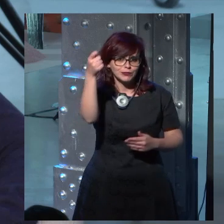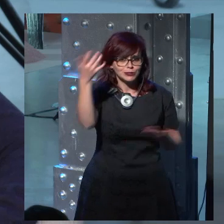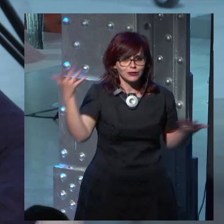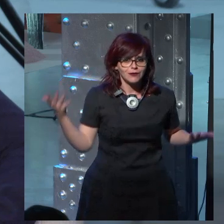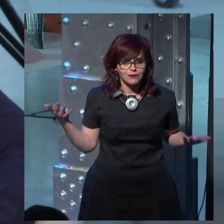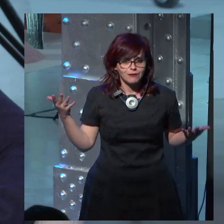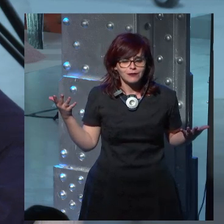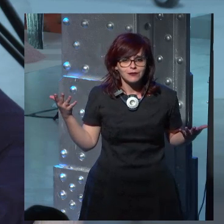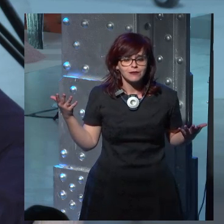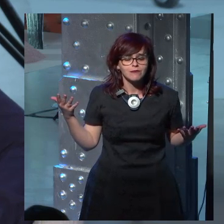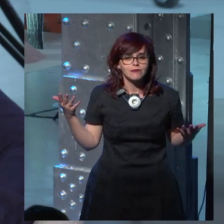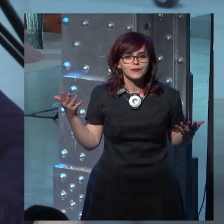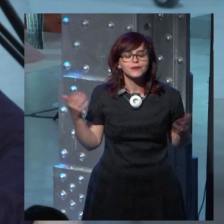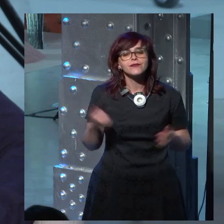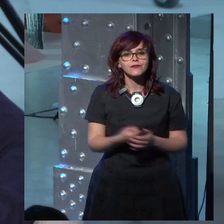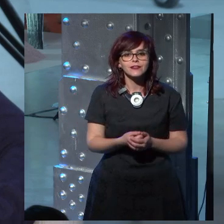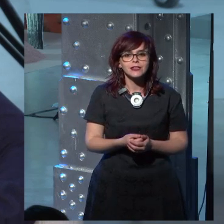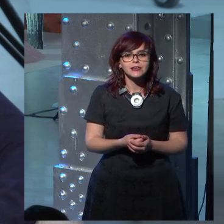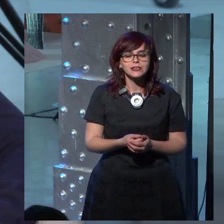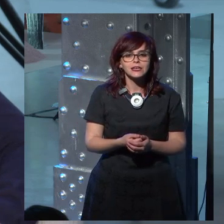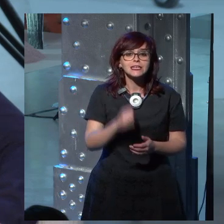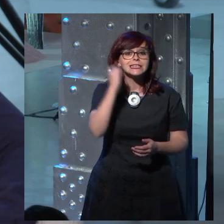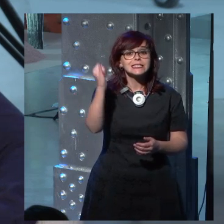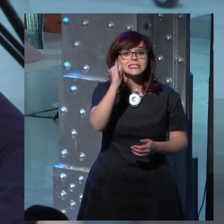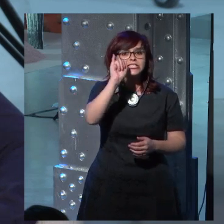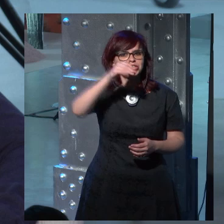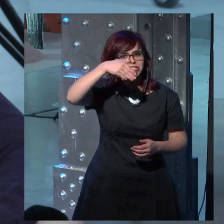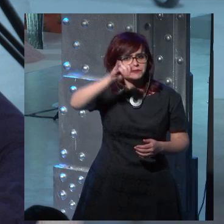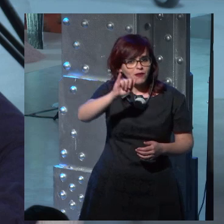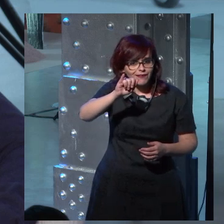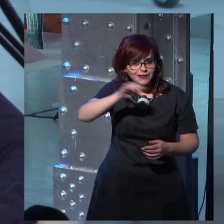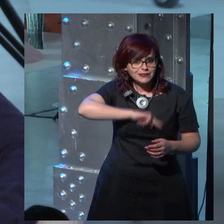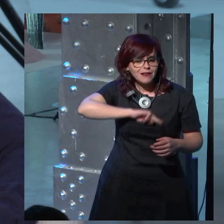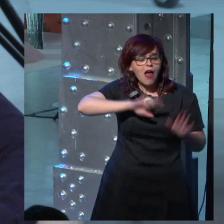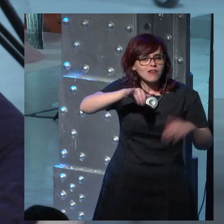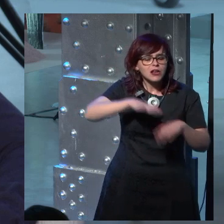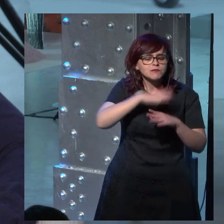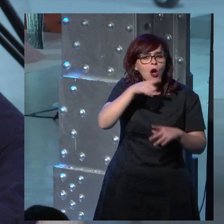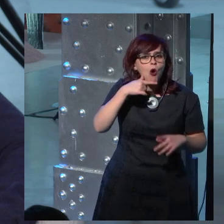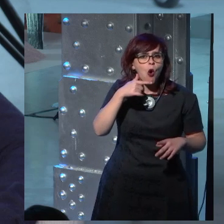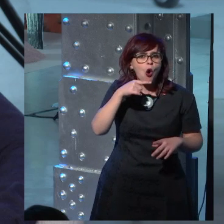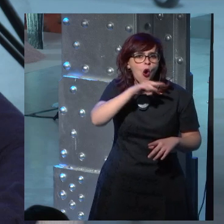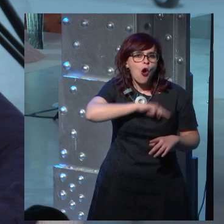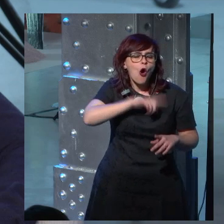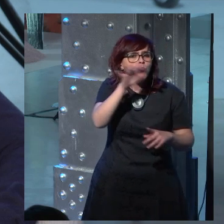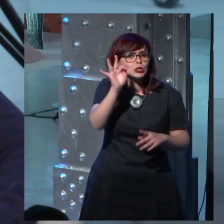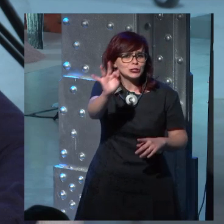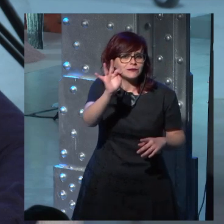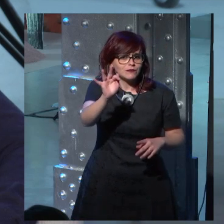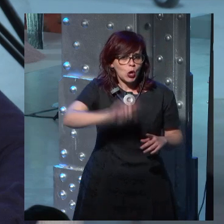Jimmy is a optimistic guy in a lot of ways, and he's also